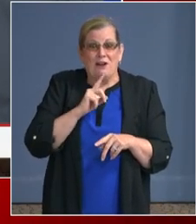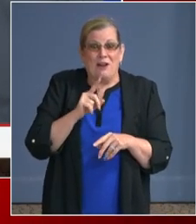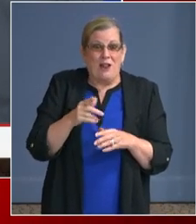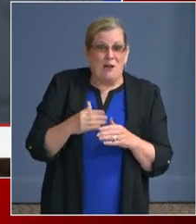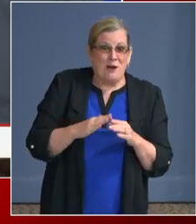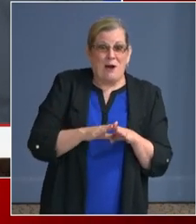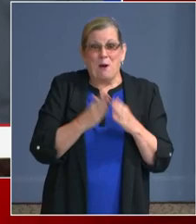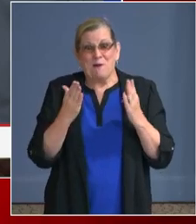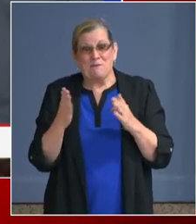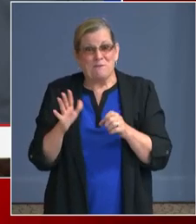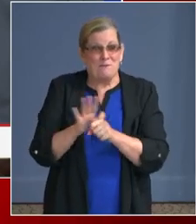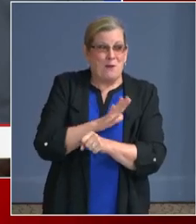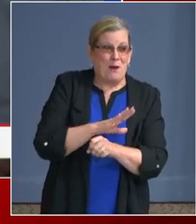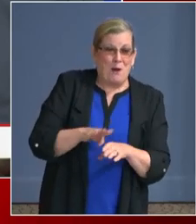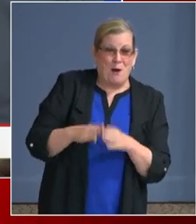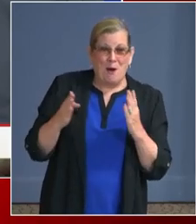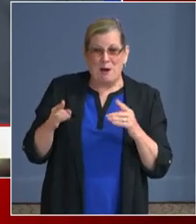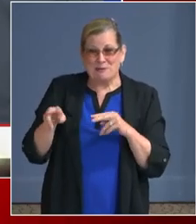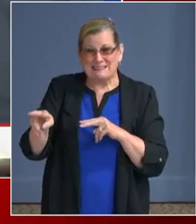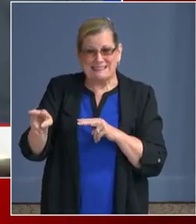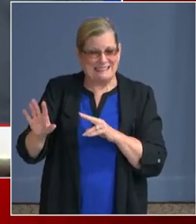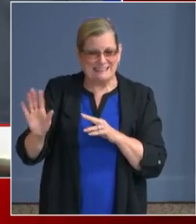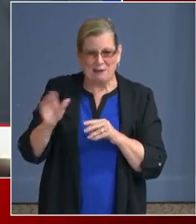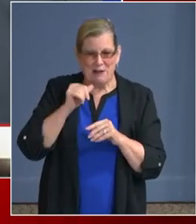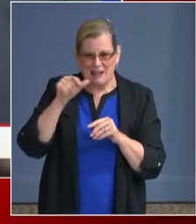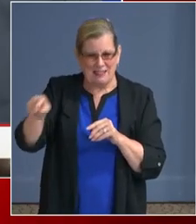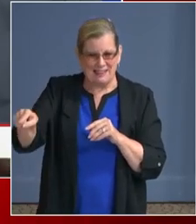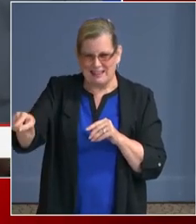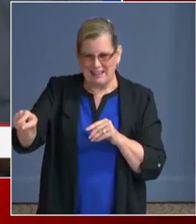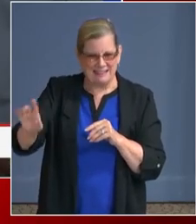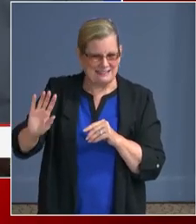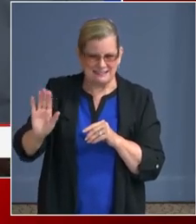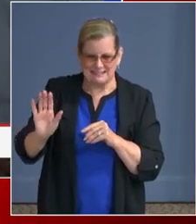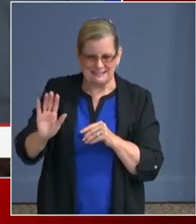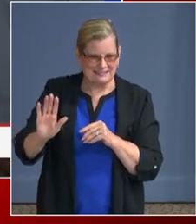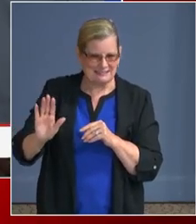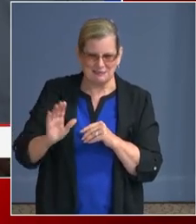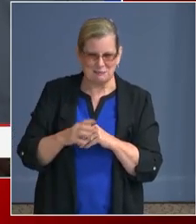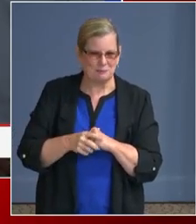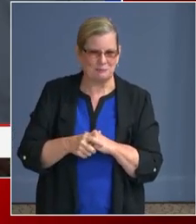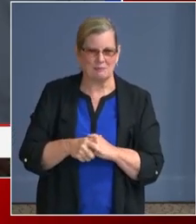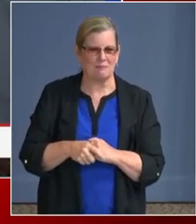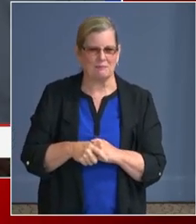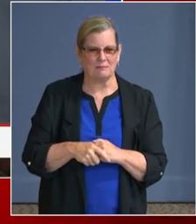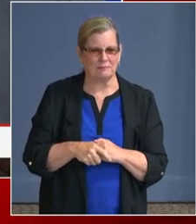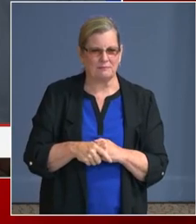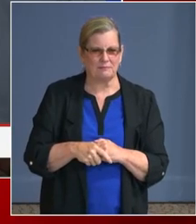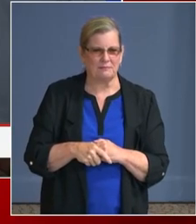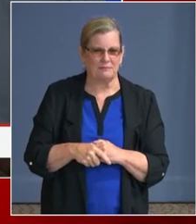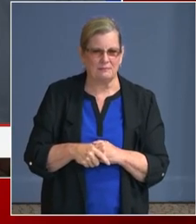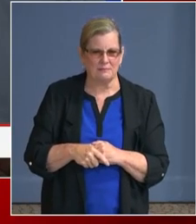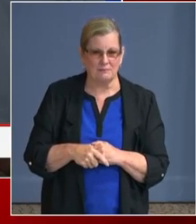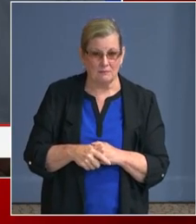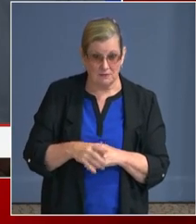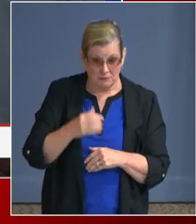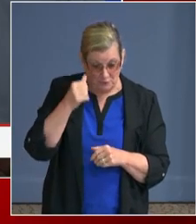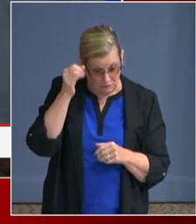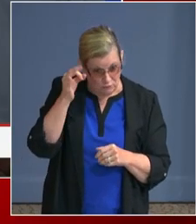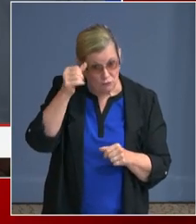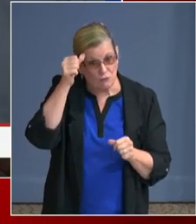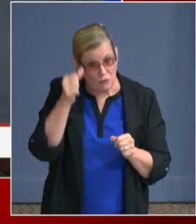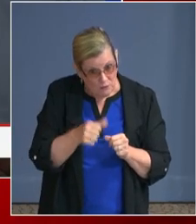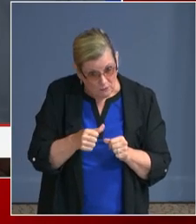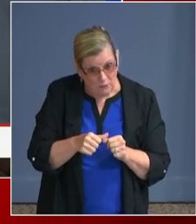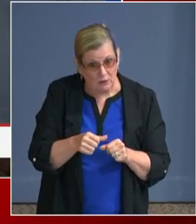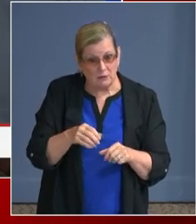will be transitioning, or the health department will be making a recommendation to the mayor to transition into phase 3. If you recall, in the Reopen